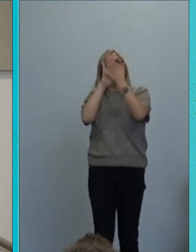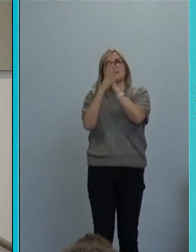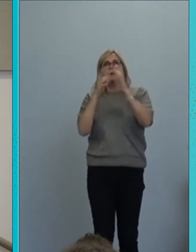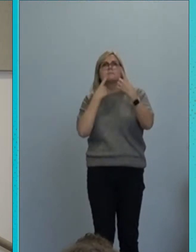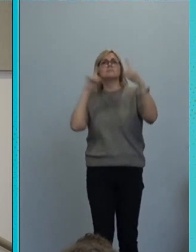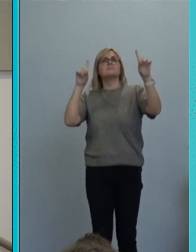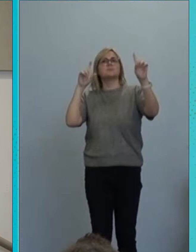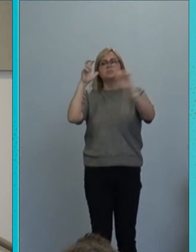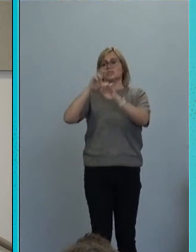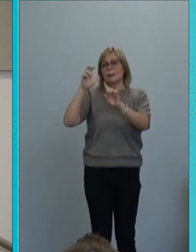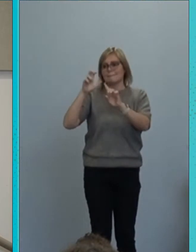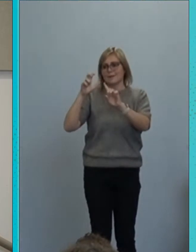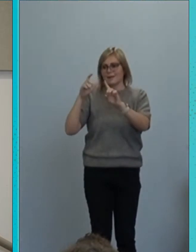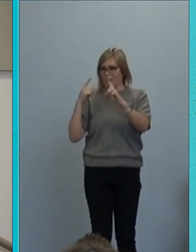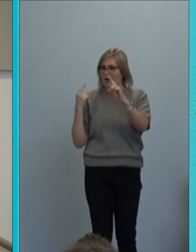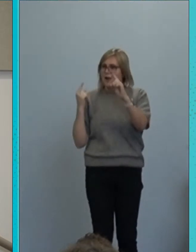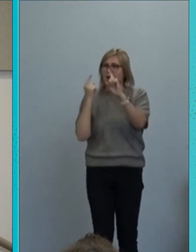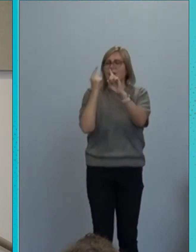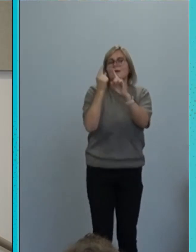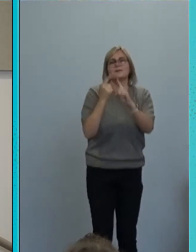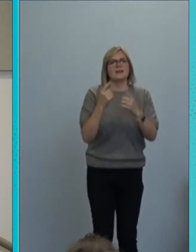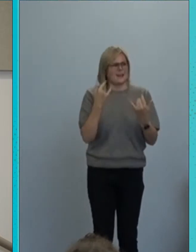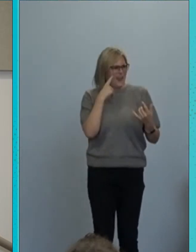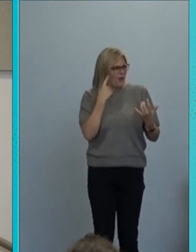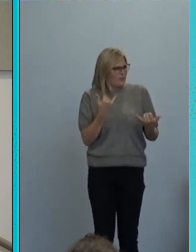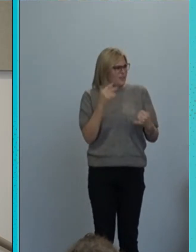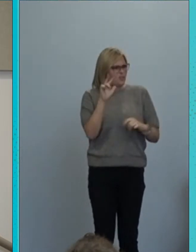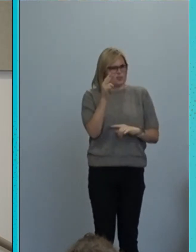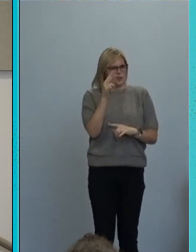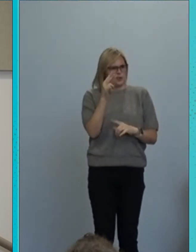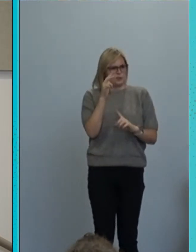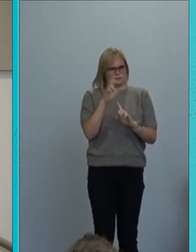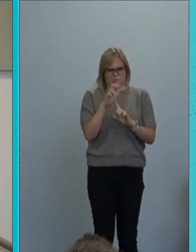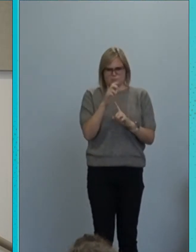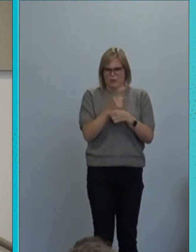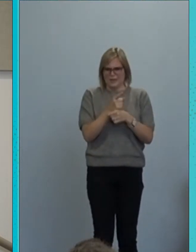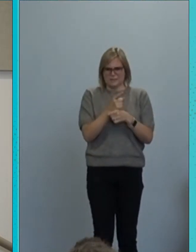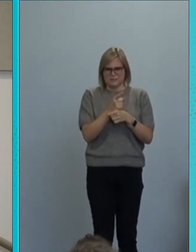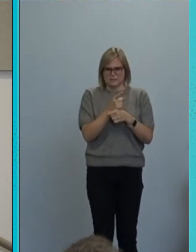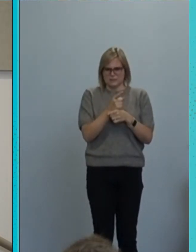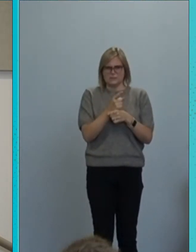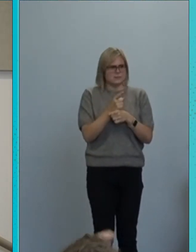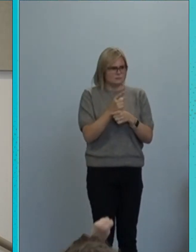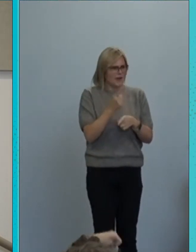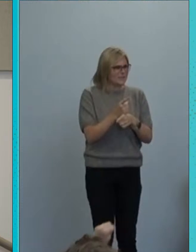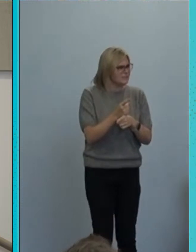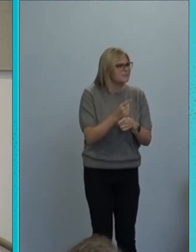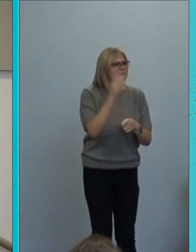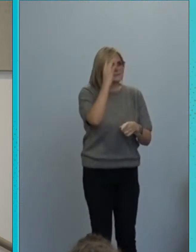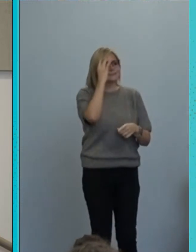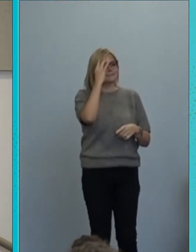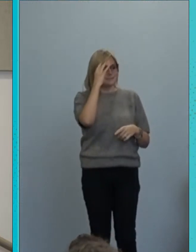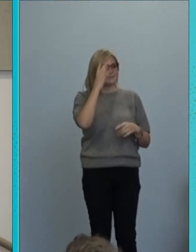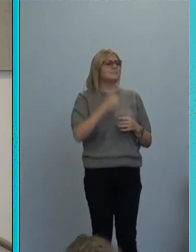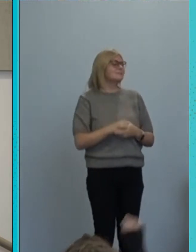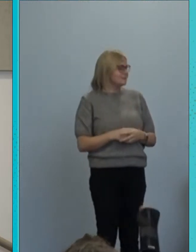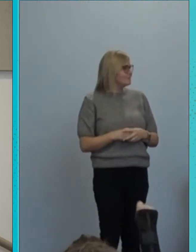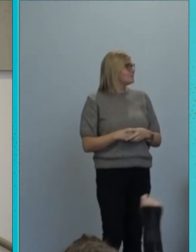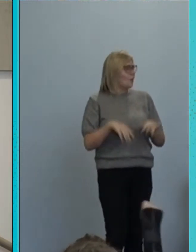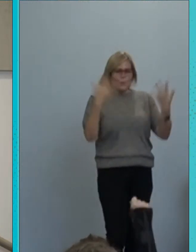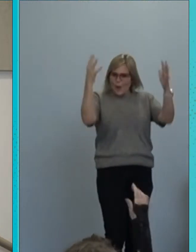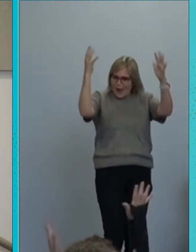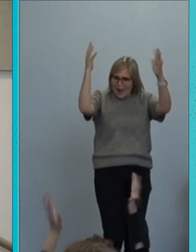we're at are we three-peat now, right? Three-peat. Three-peat, yes, I know.